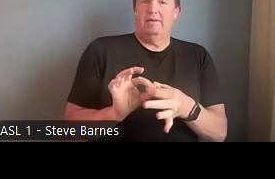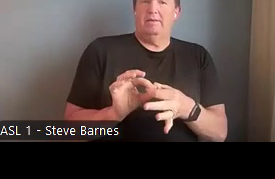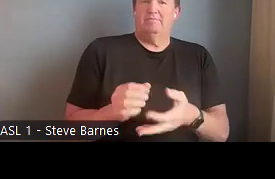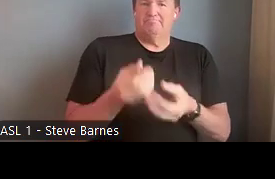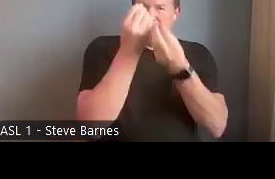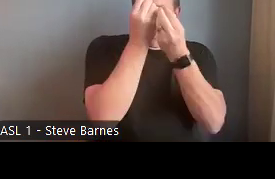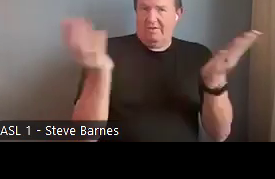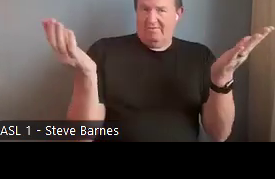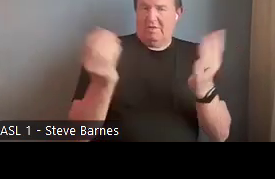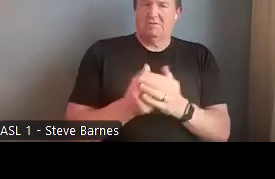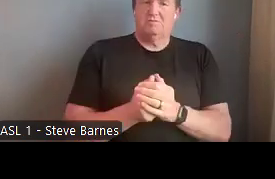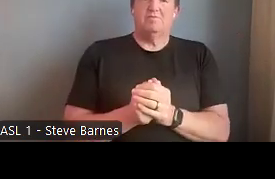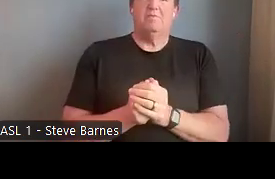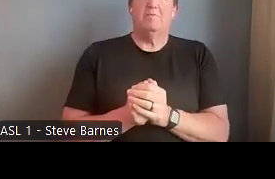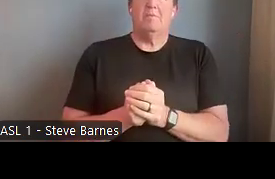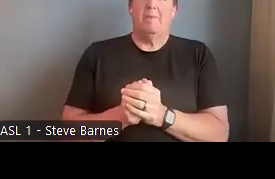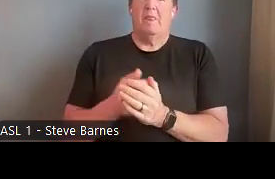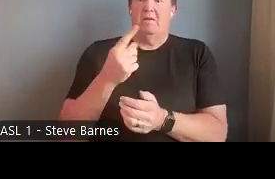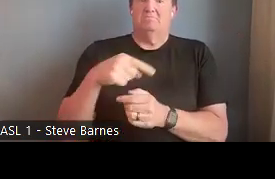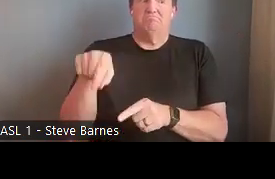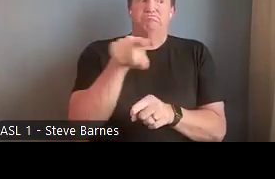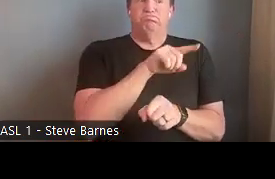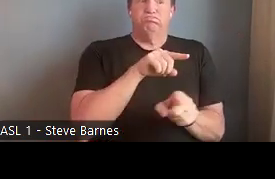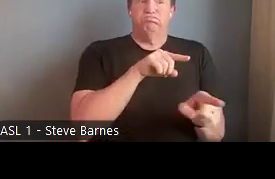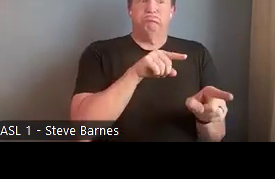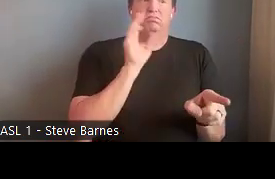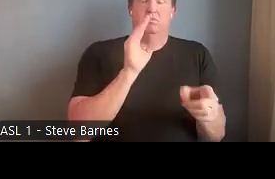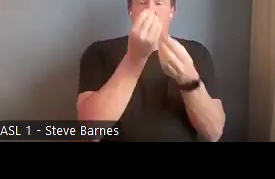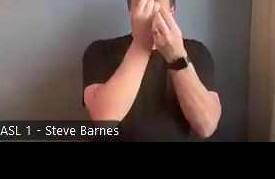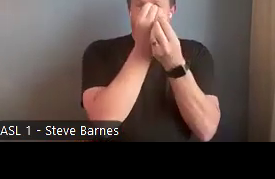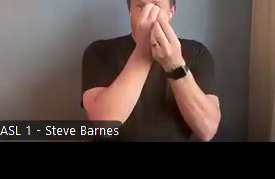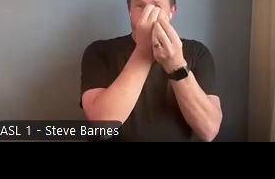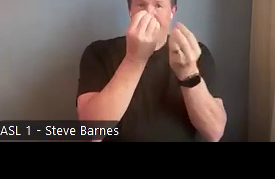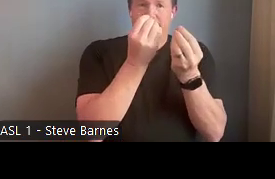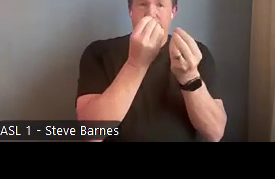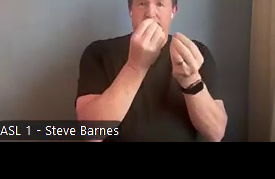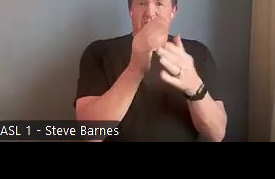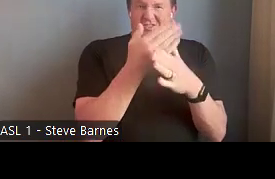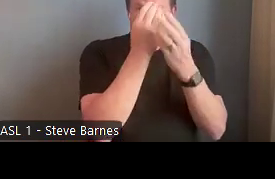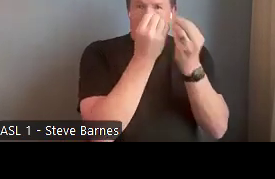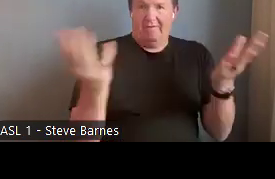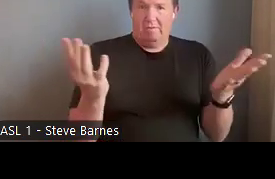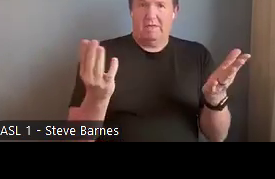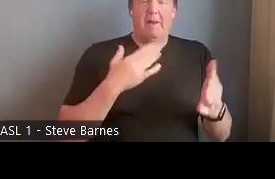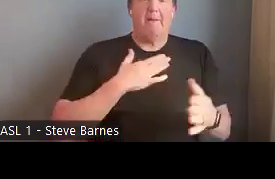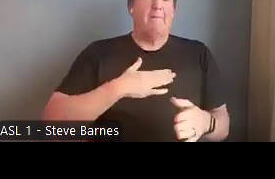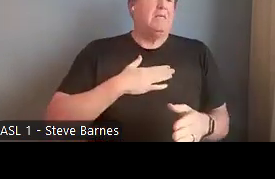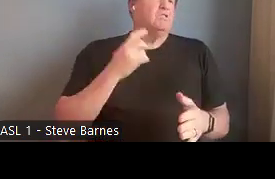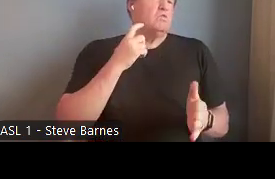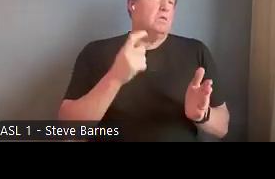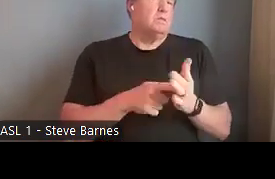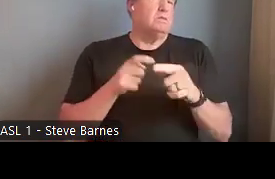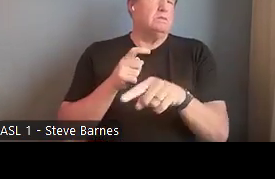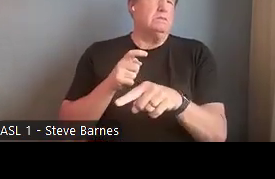information. And for those of you that will be sharing out information to our participants, please note there is a drop-down